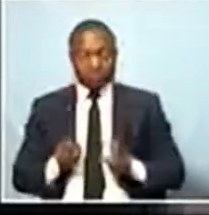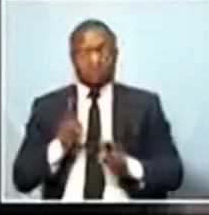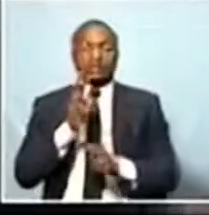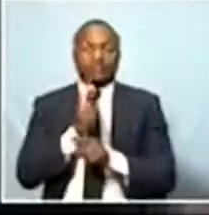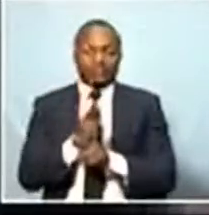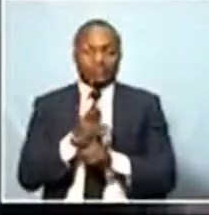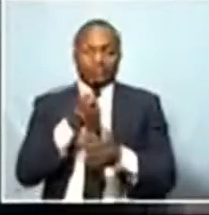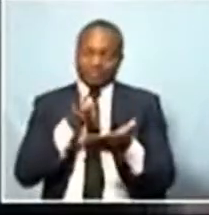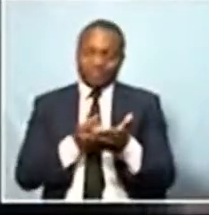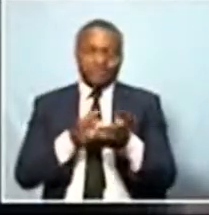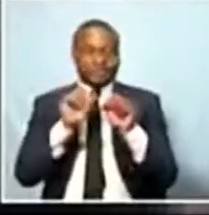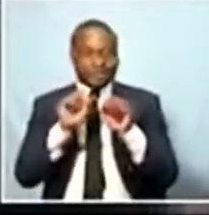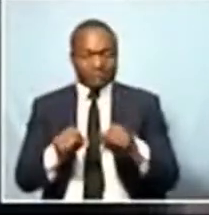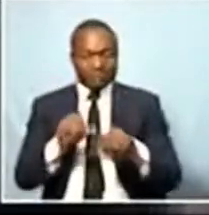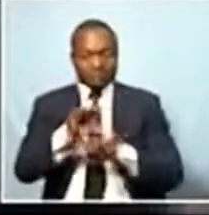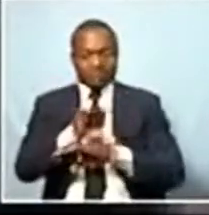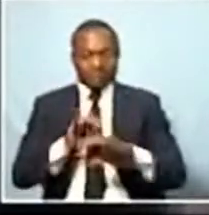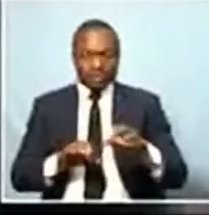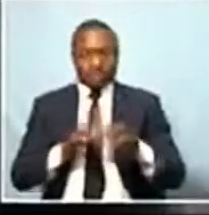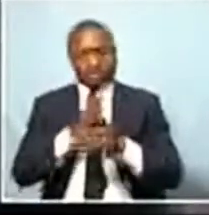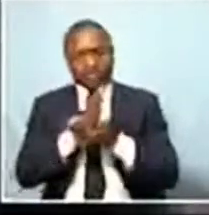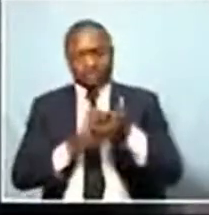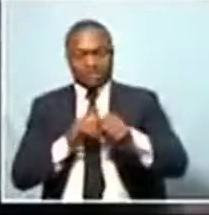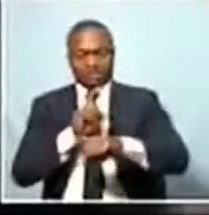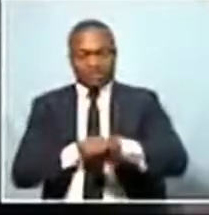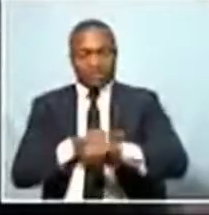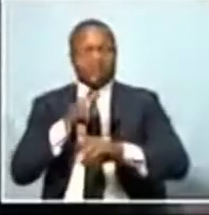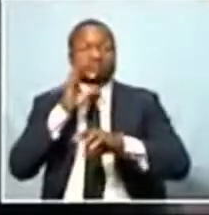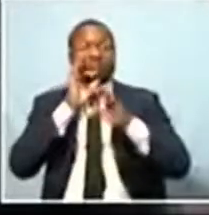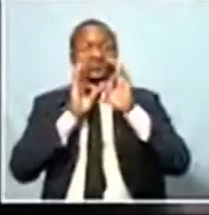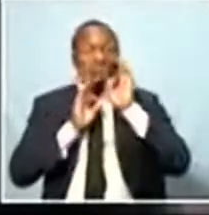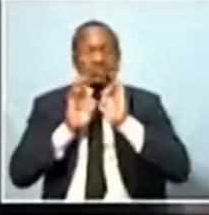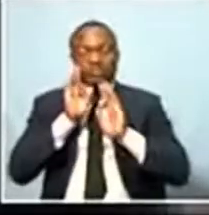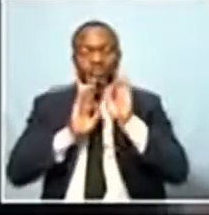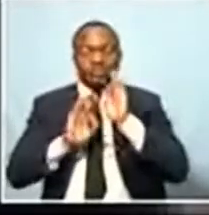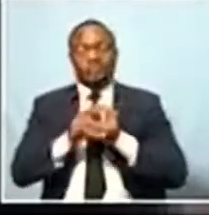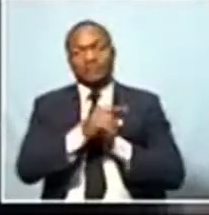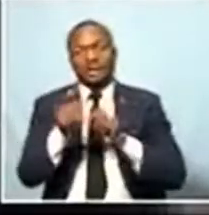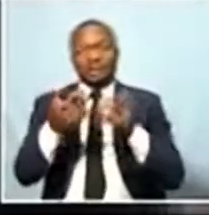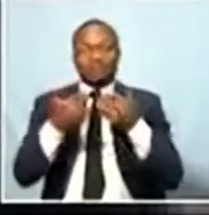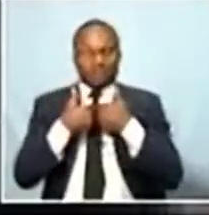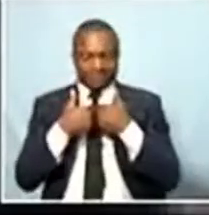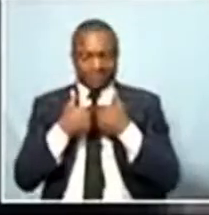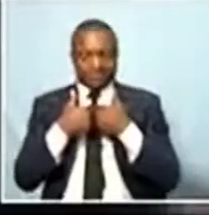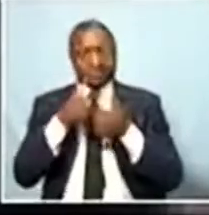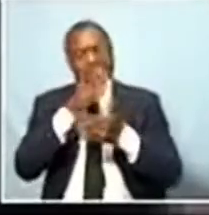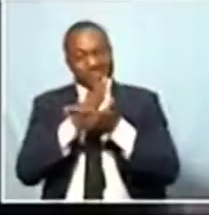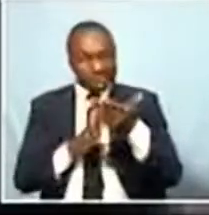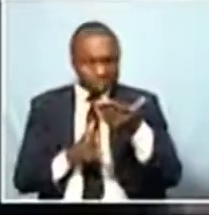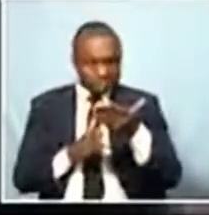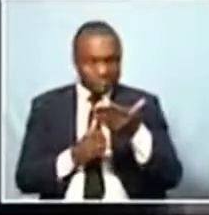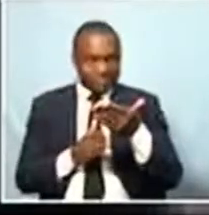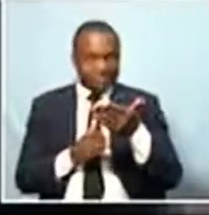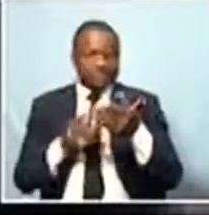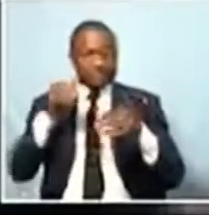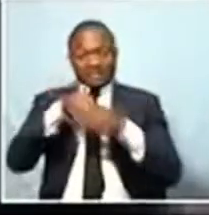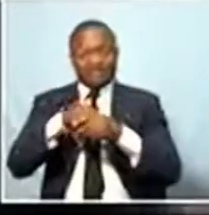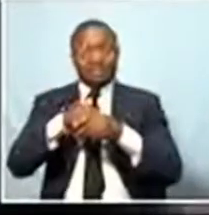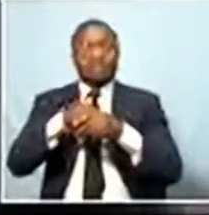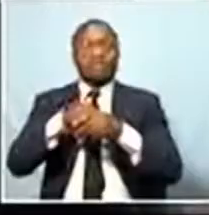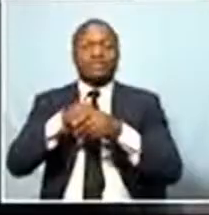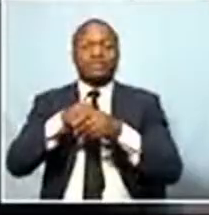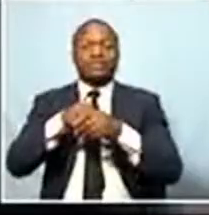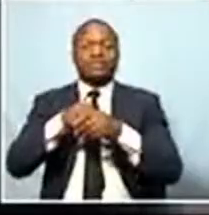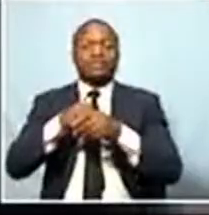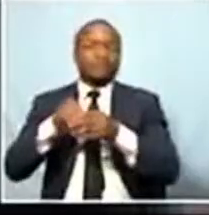also this may be attributed sometimes to the frustrations that they may have, especially that some of them have been in the system for longer